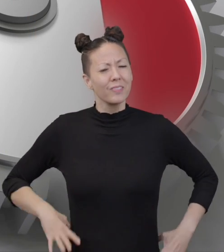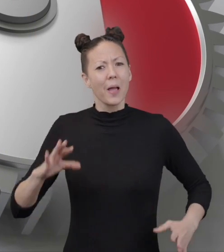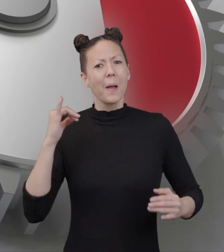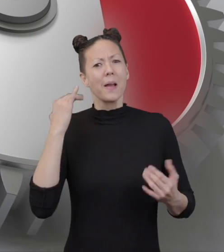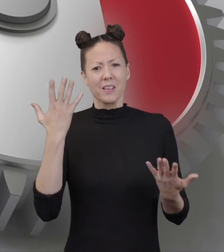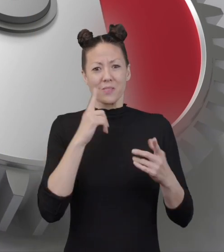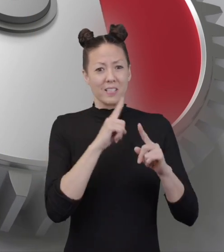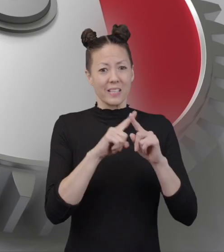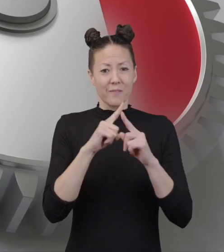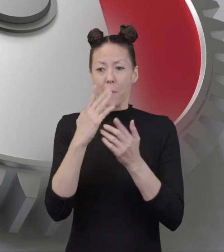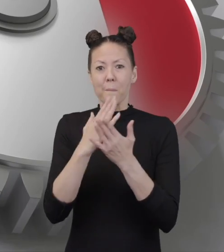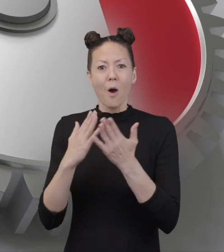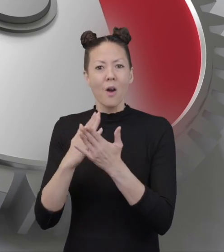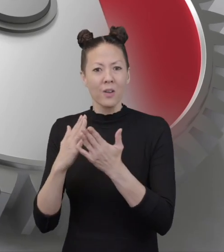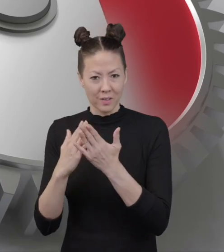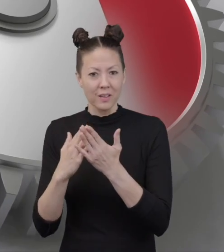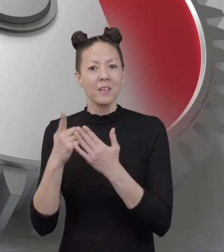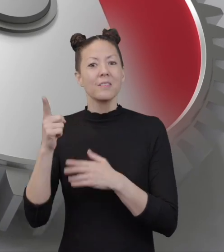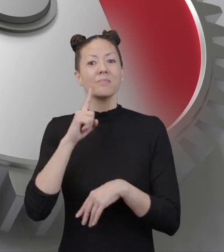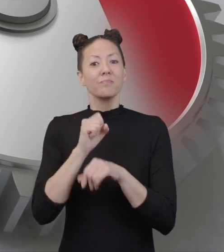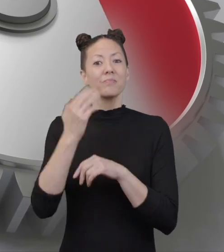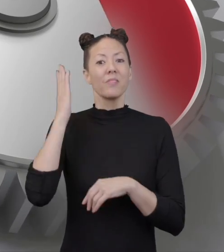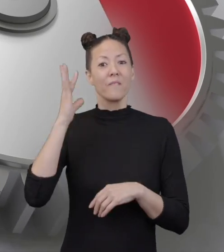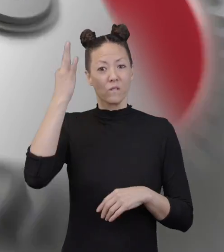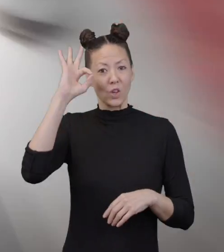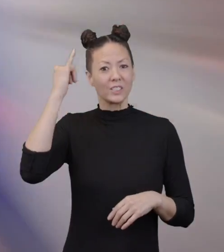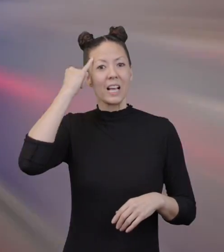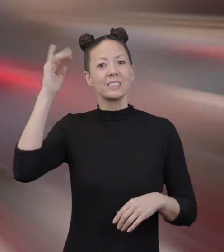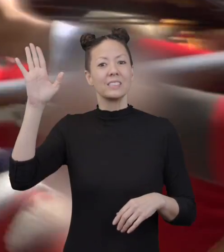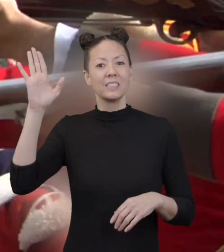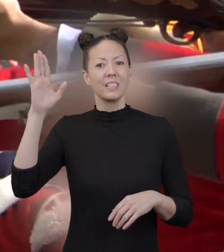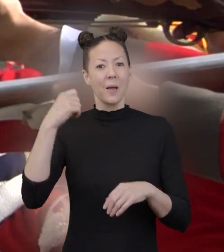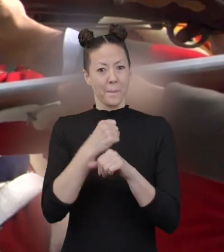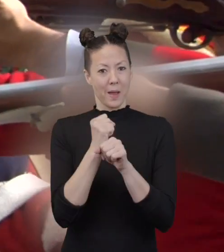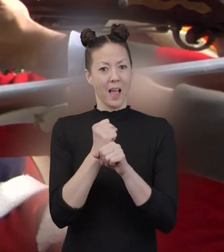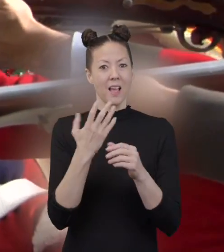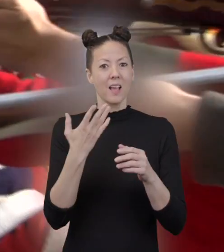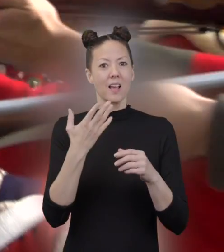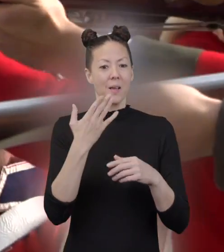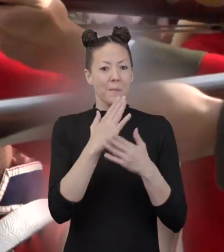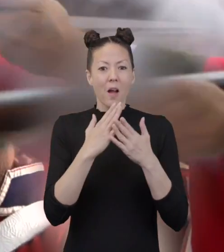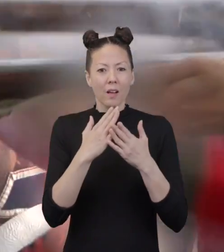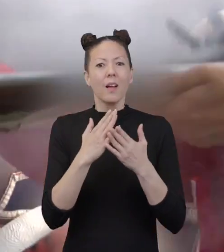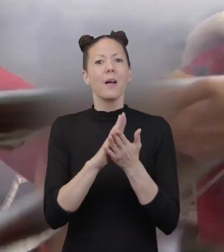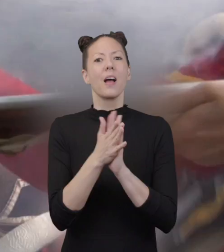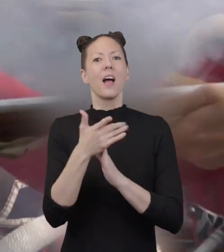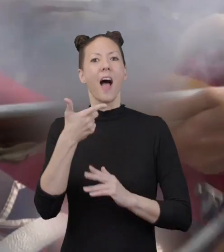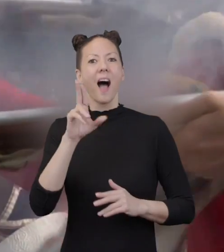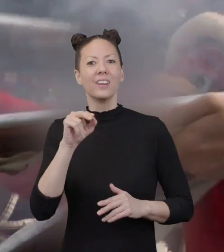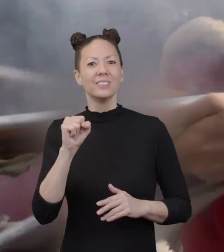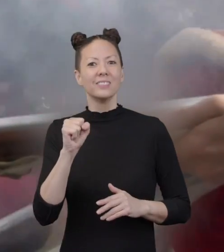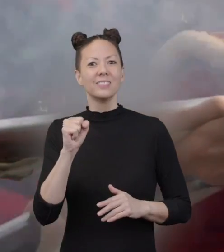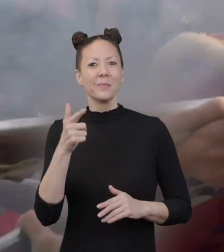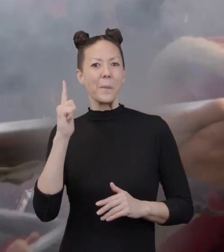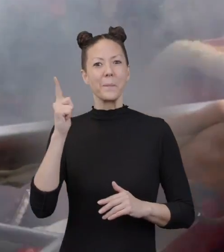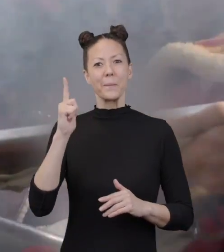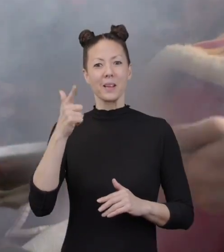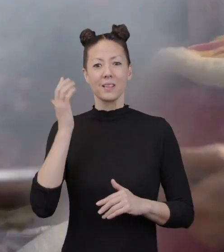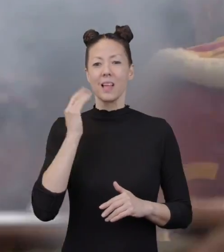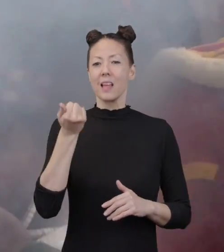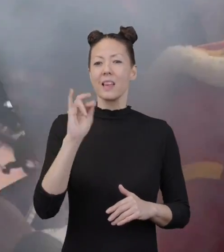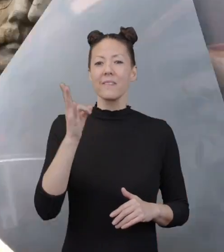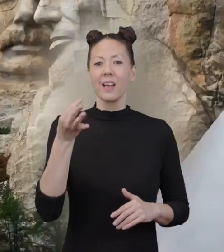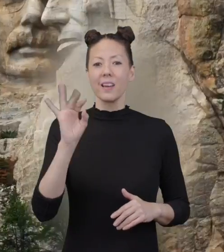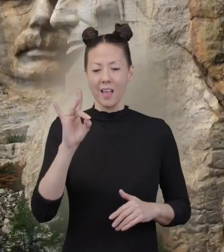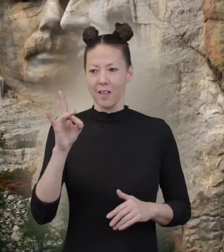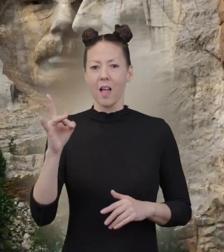interchangeable parts was actually a French idea, used initially to make guns. But in 1798, it